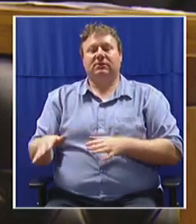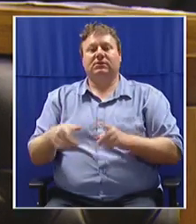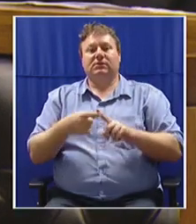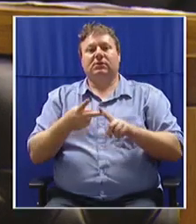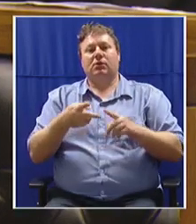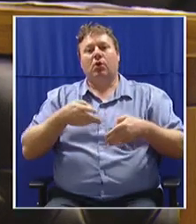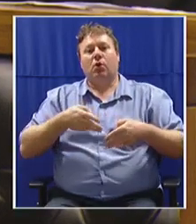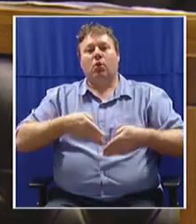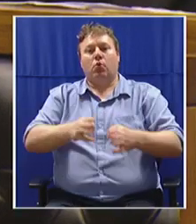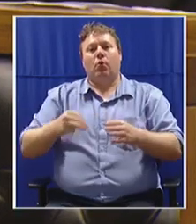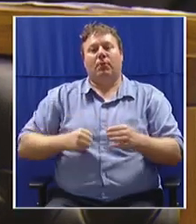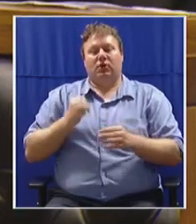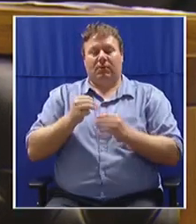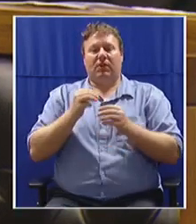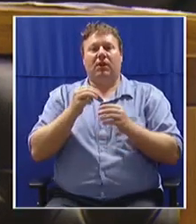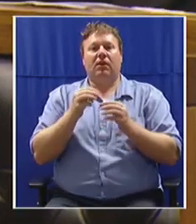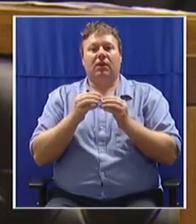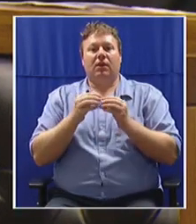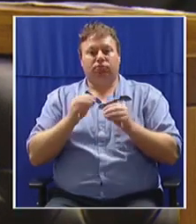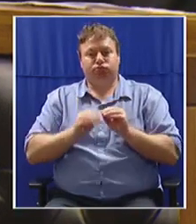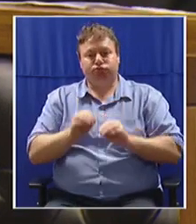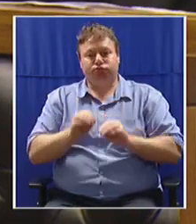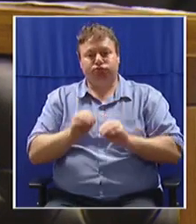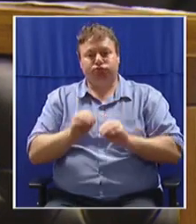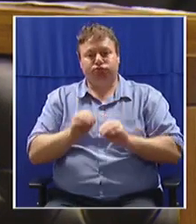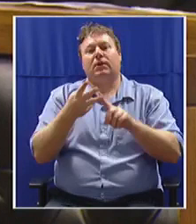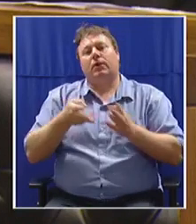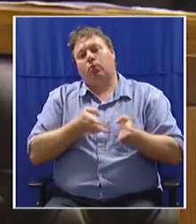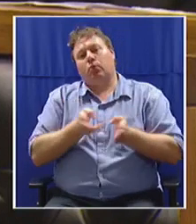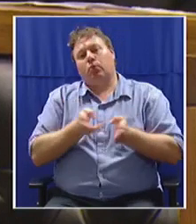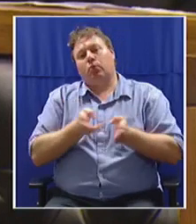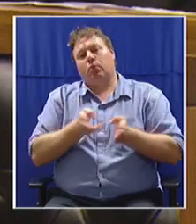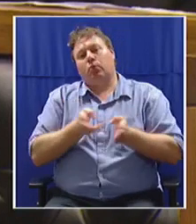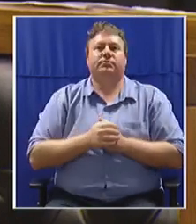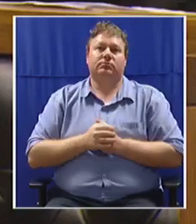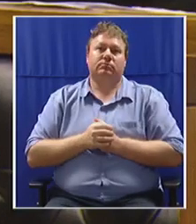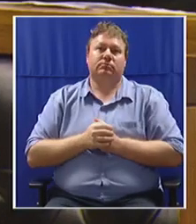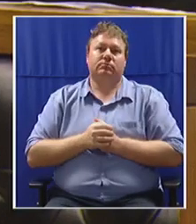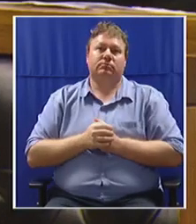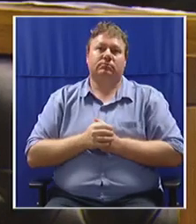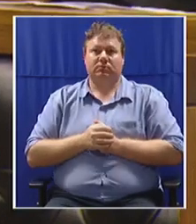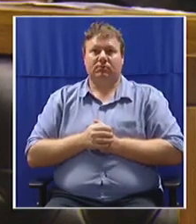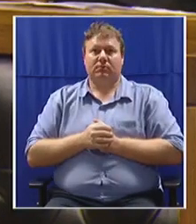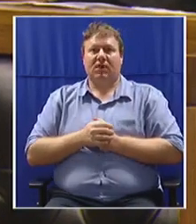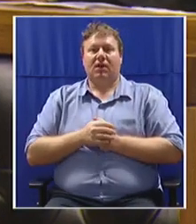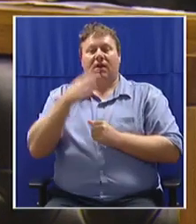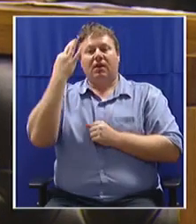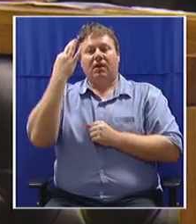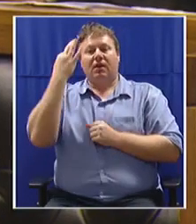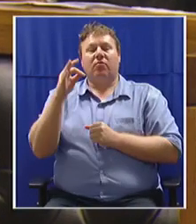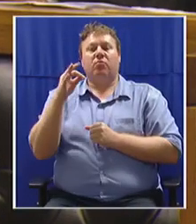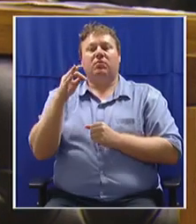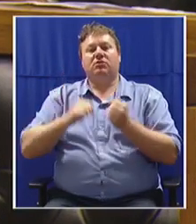and pathways. For our party's government, we will continue to support SMMEs and